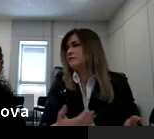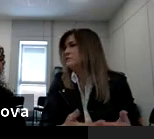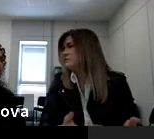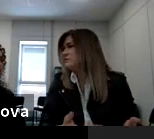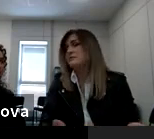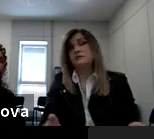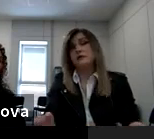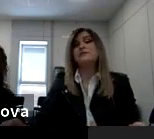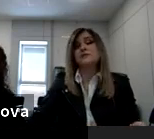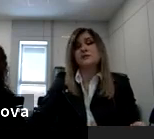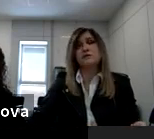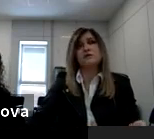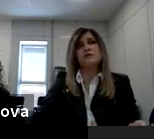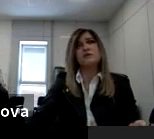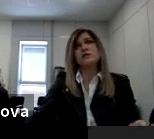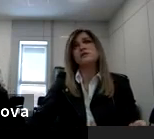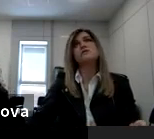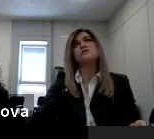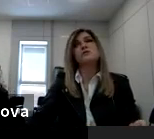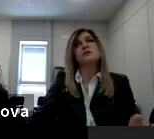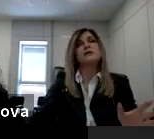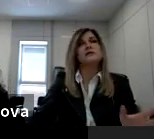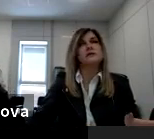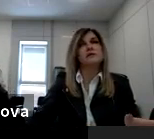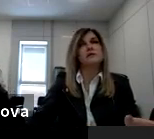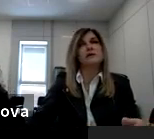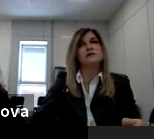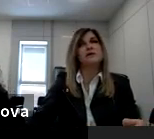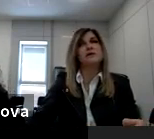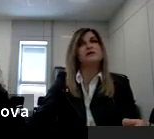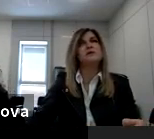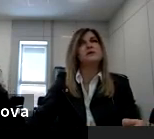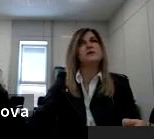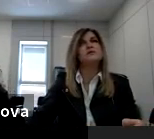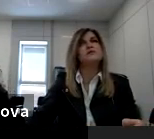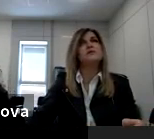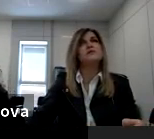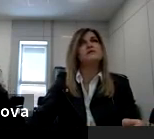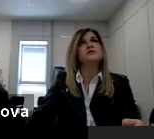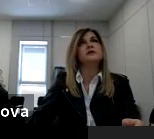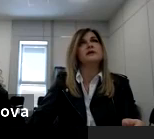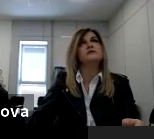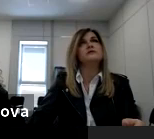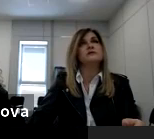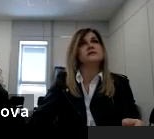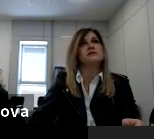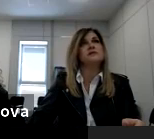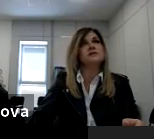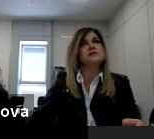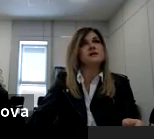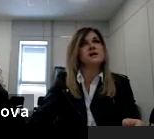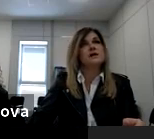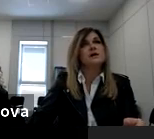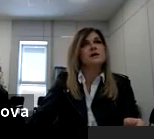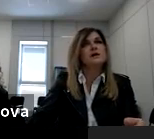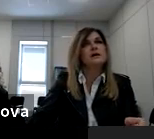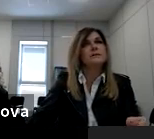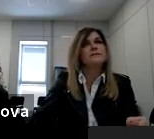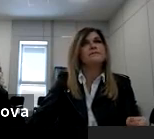the entrance zones. So it is usually and very widespread used for the entrance zones.